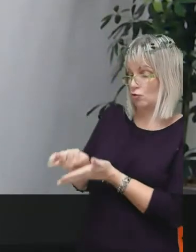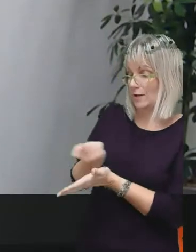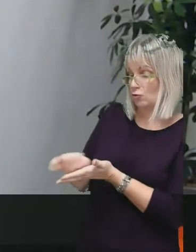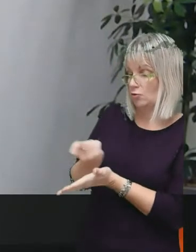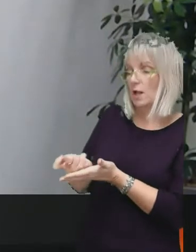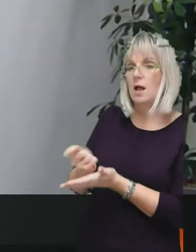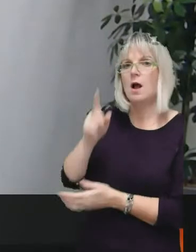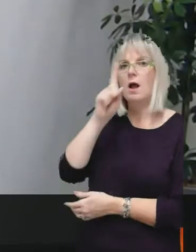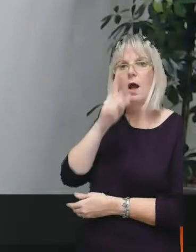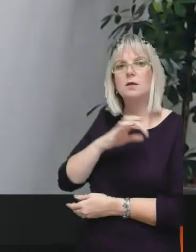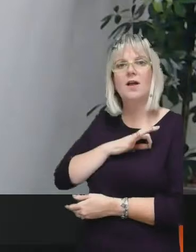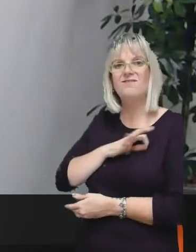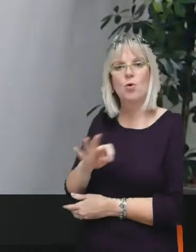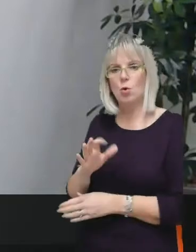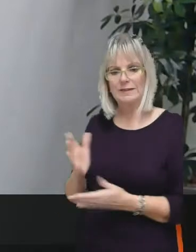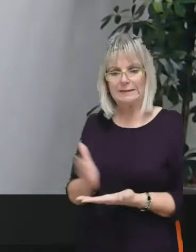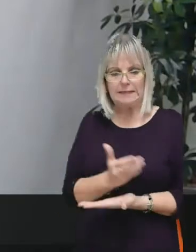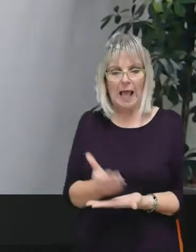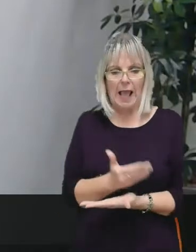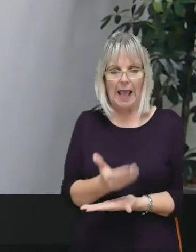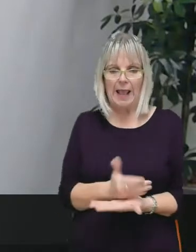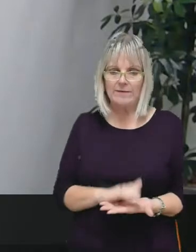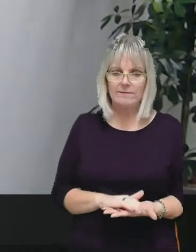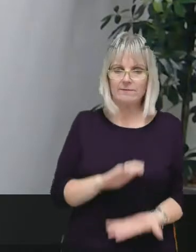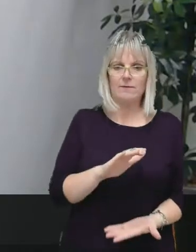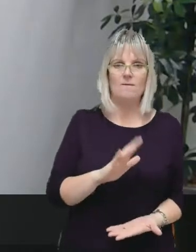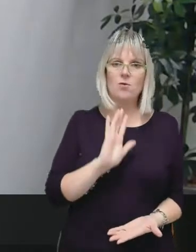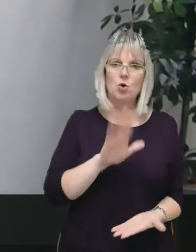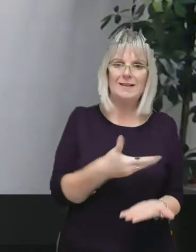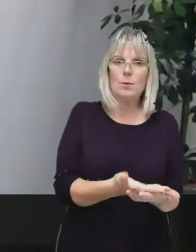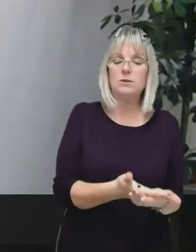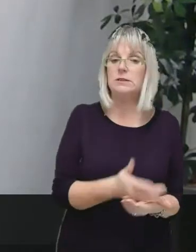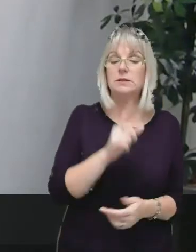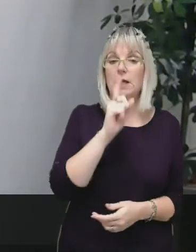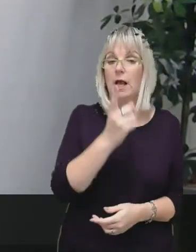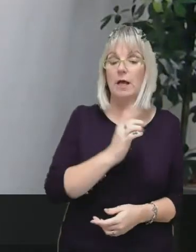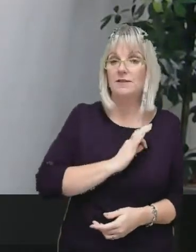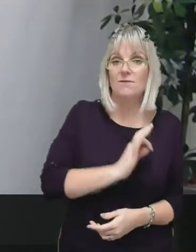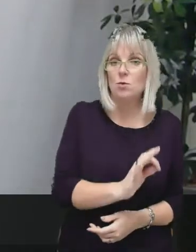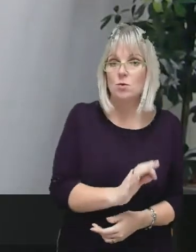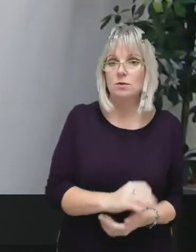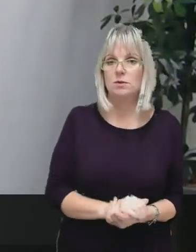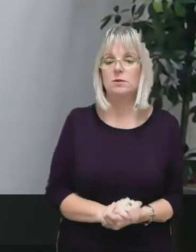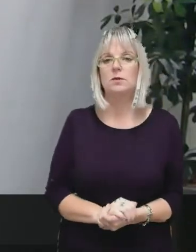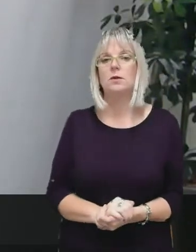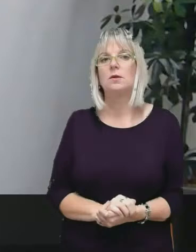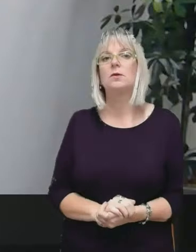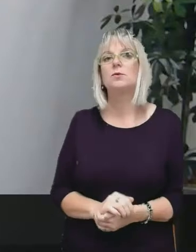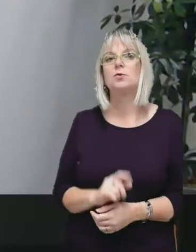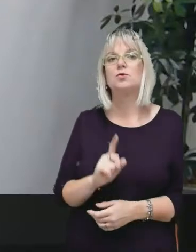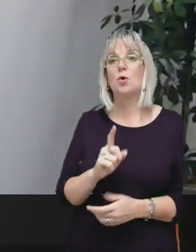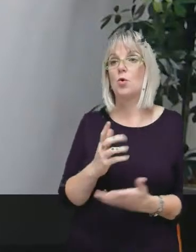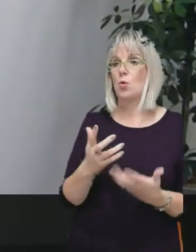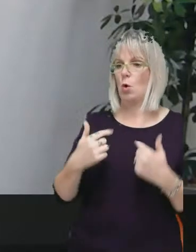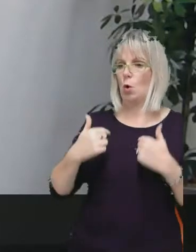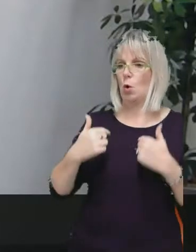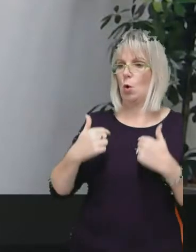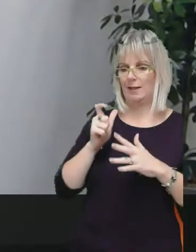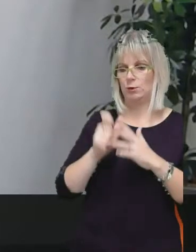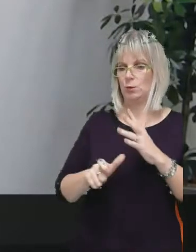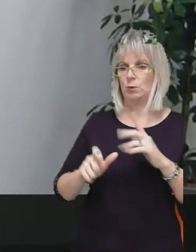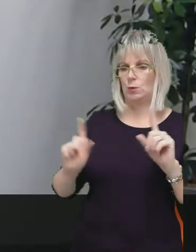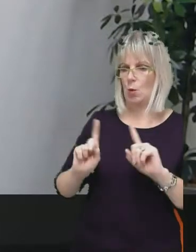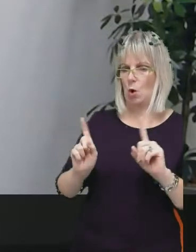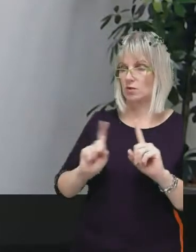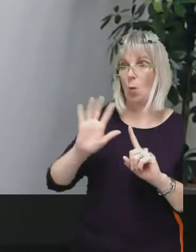for your own home. So we're doing a number of things from City Hall in the absence of real power from the government. I'll give you some examples. We